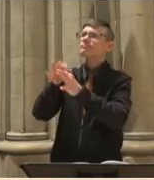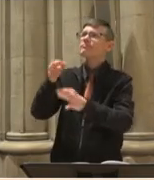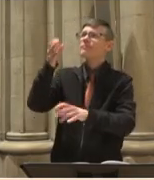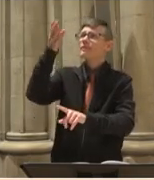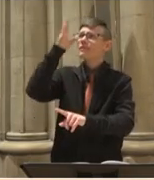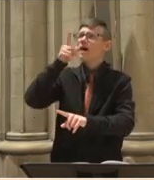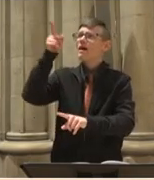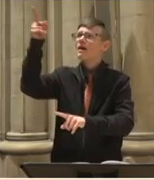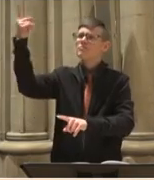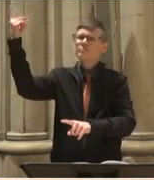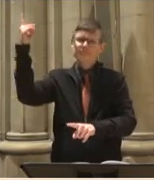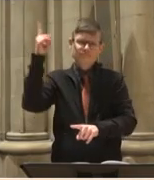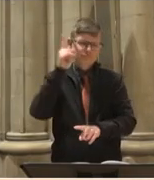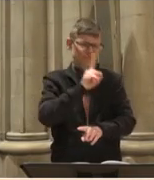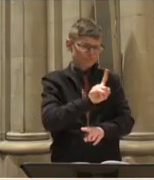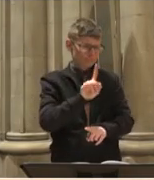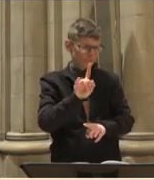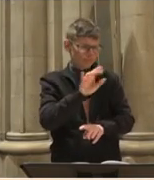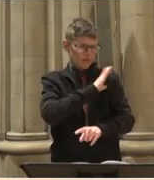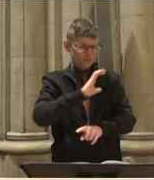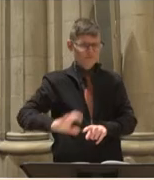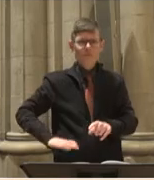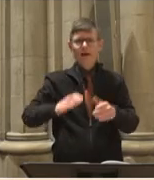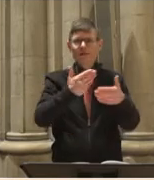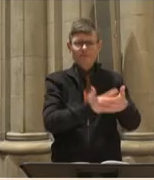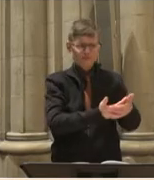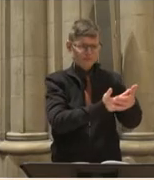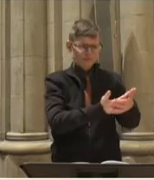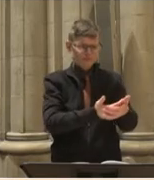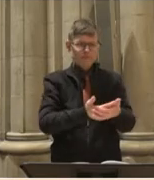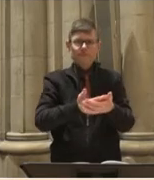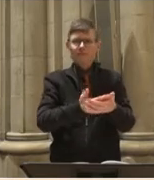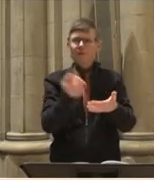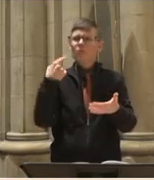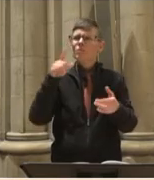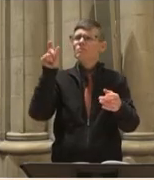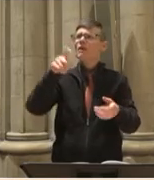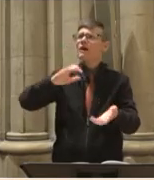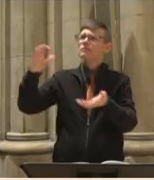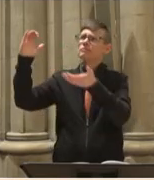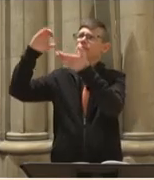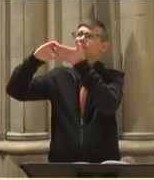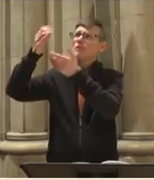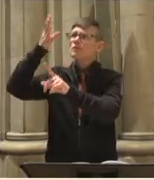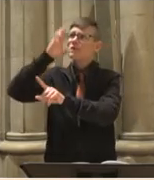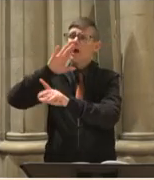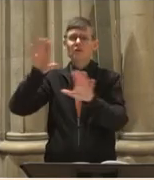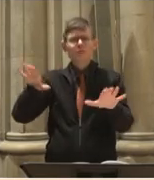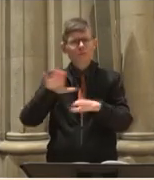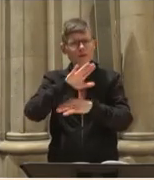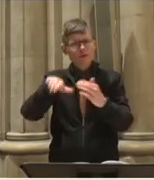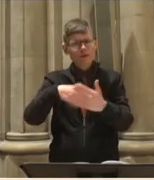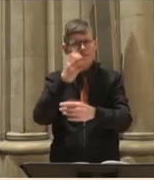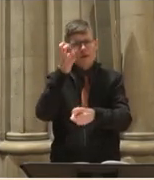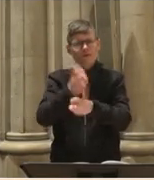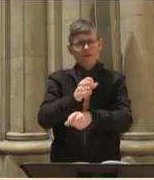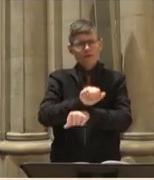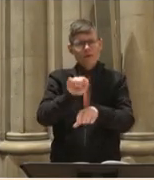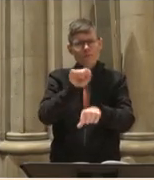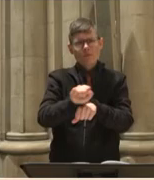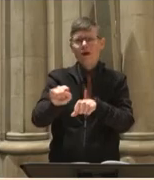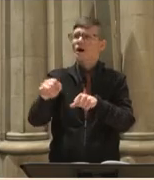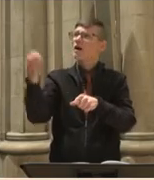the Christ child. For it is about partnering with God that is doing all that hard work to